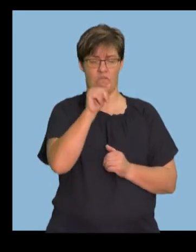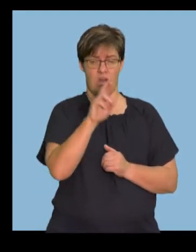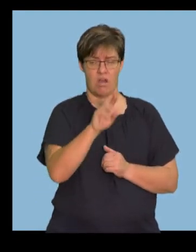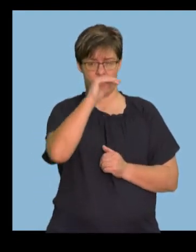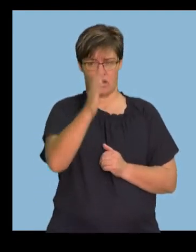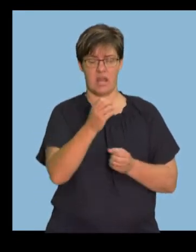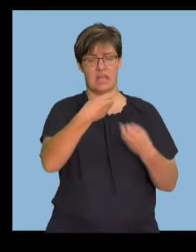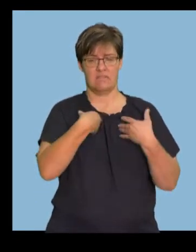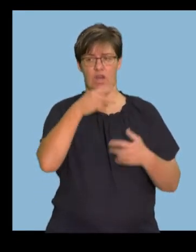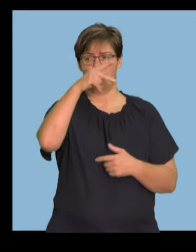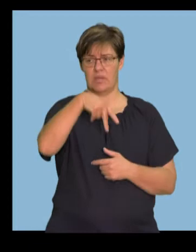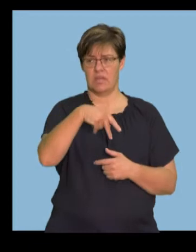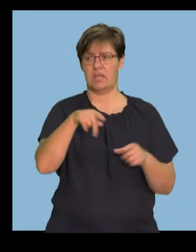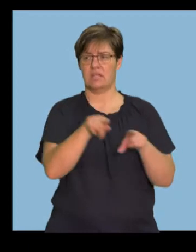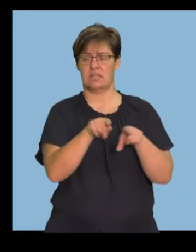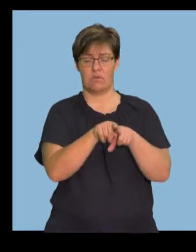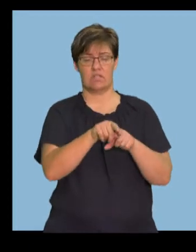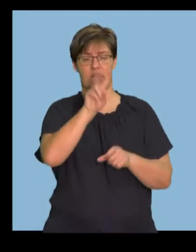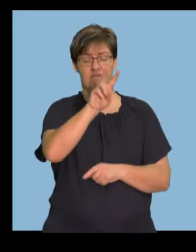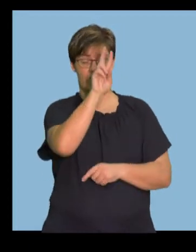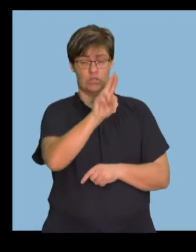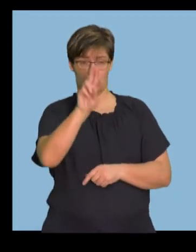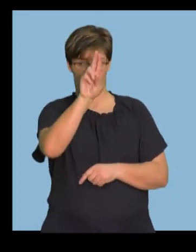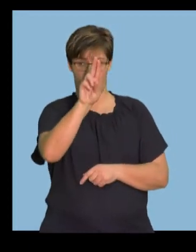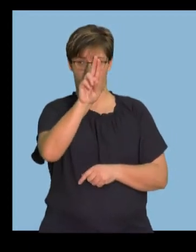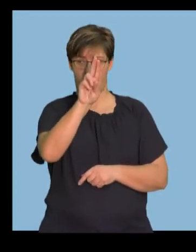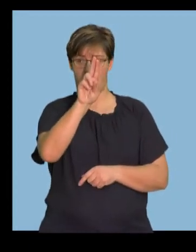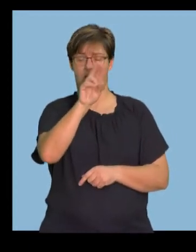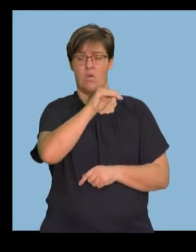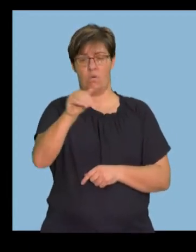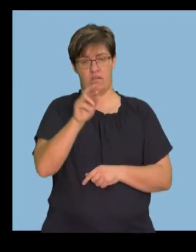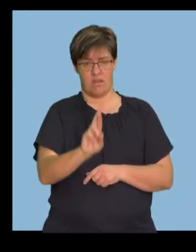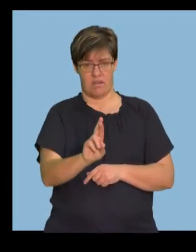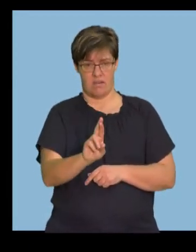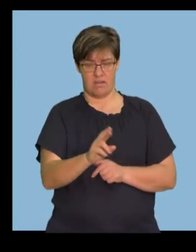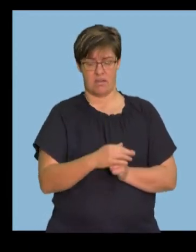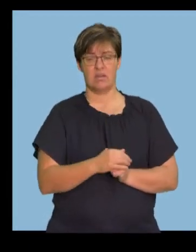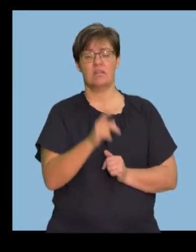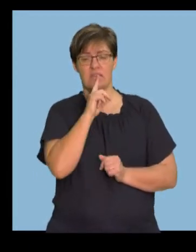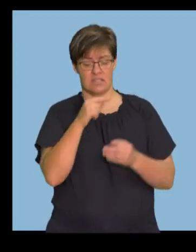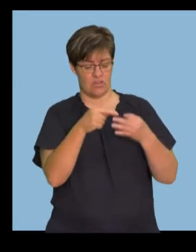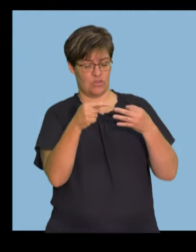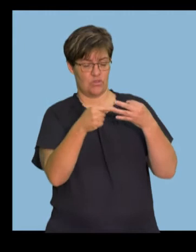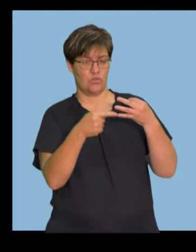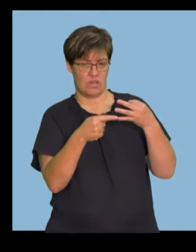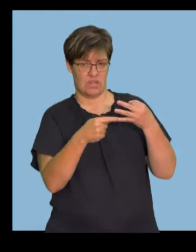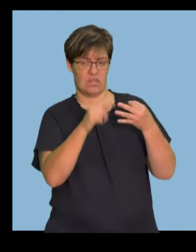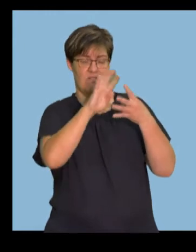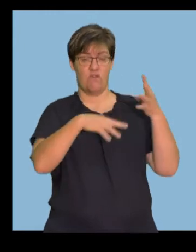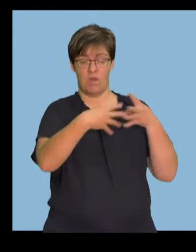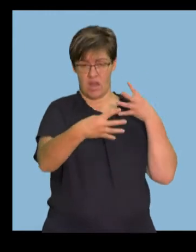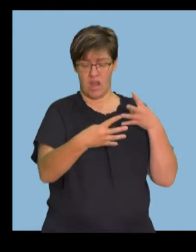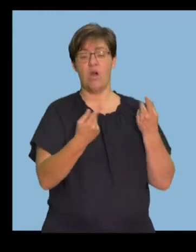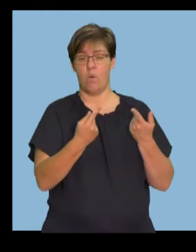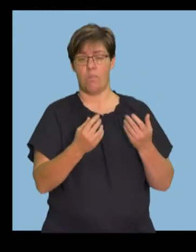gives us P is equals to V squared over R. So these are the three formulae that would use to determine power in